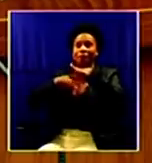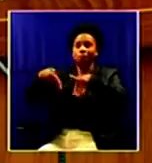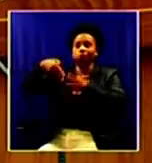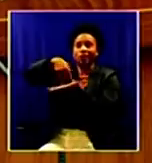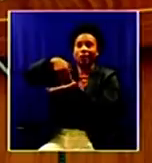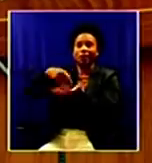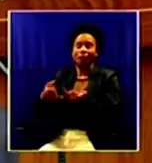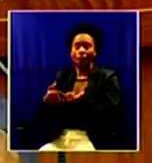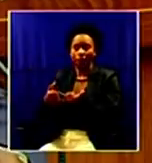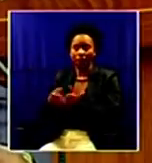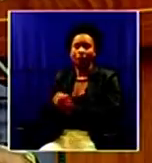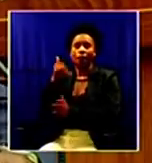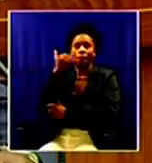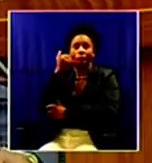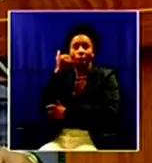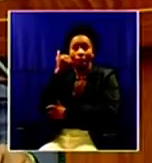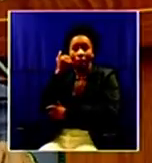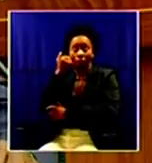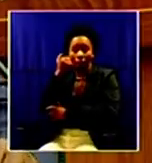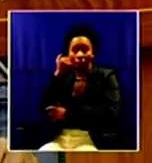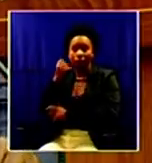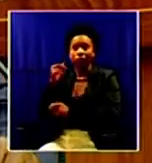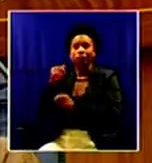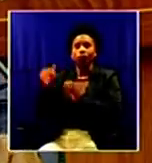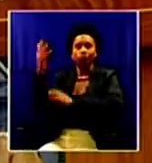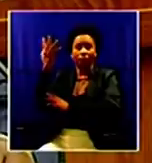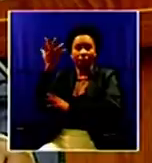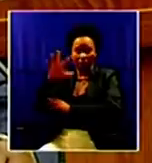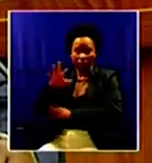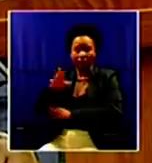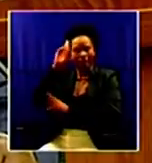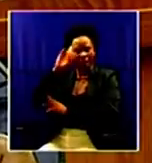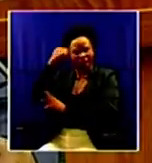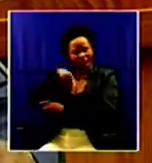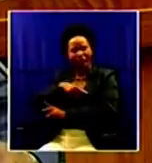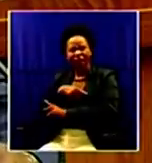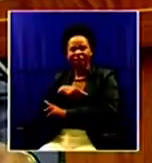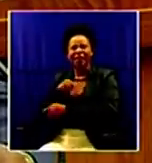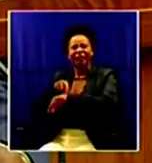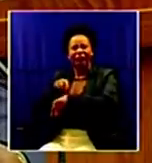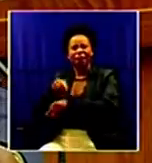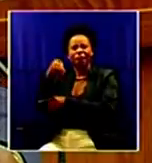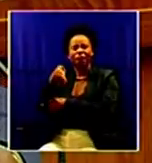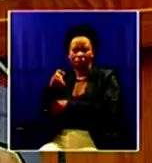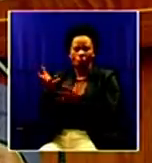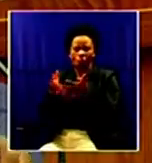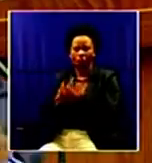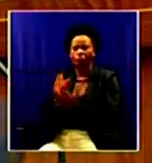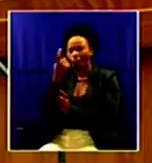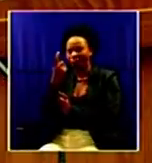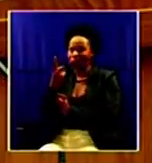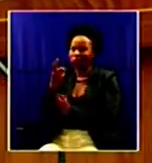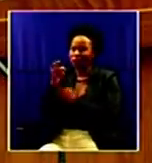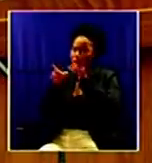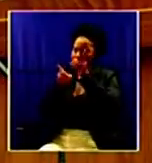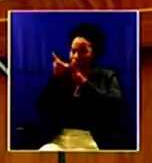President Mbeki reminded us that there are moments in time when we must define what we want to be. And I quote,